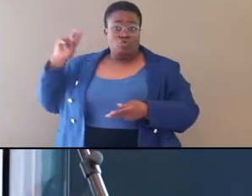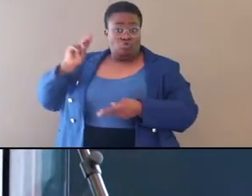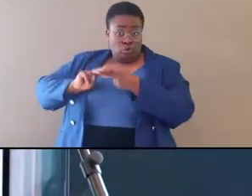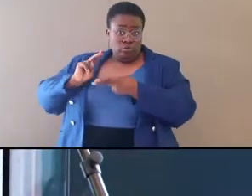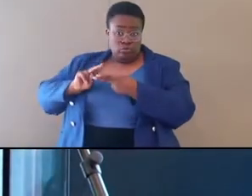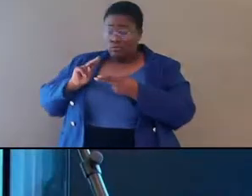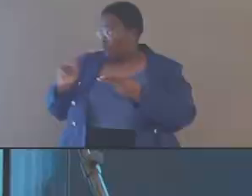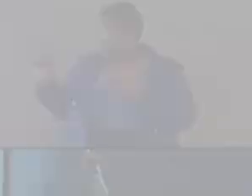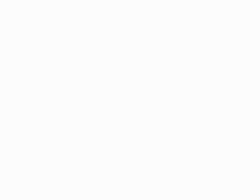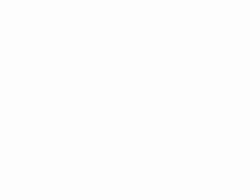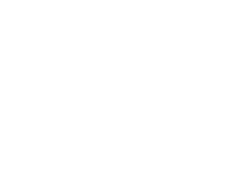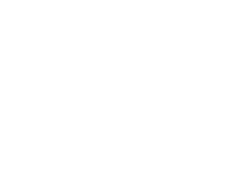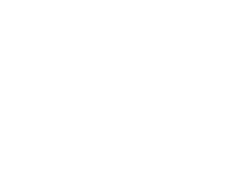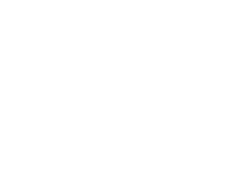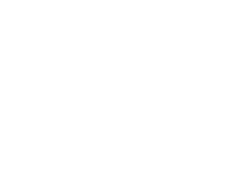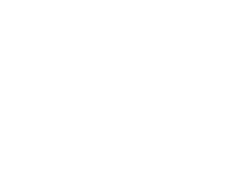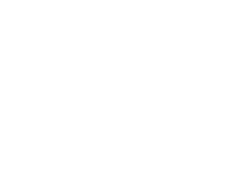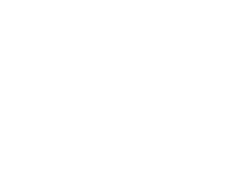Marcelo's message.